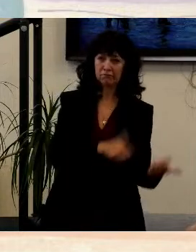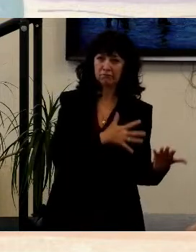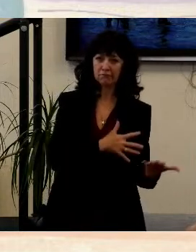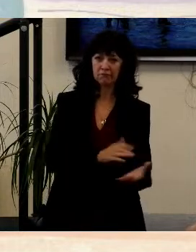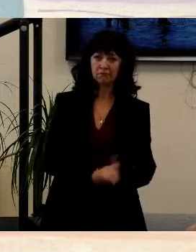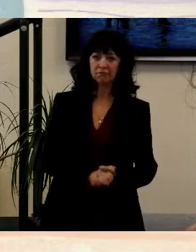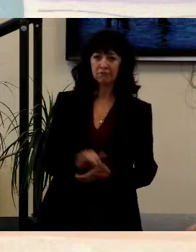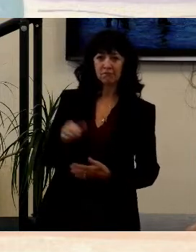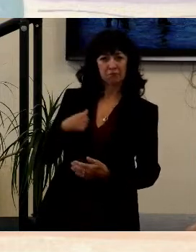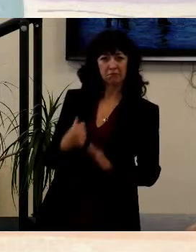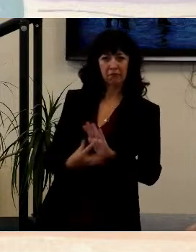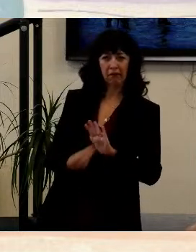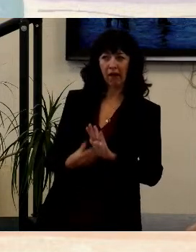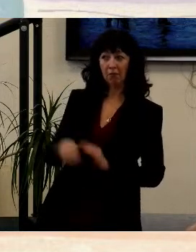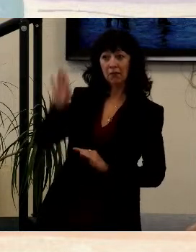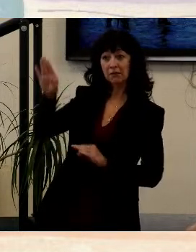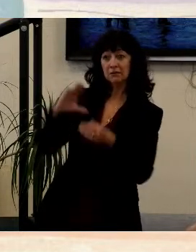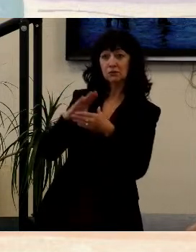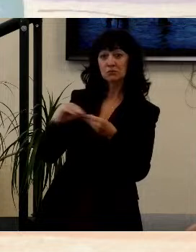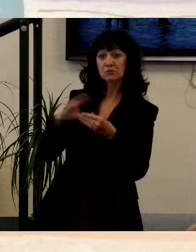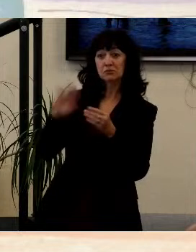It is profound and epic,